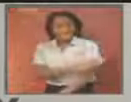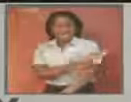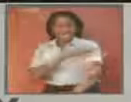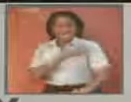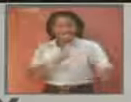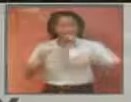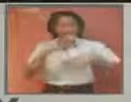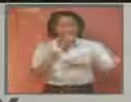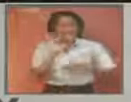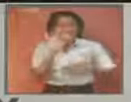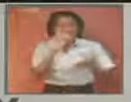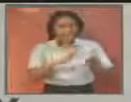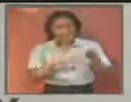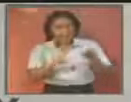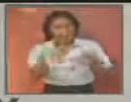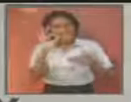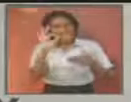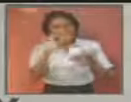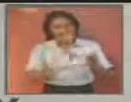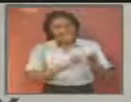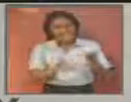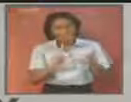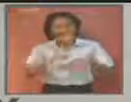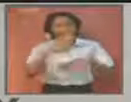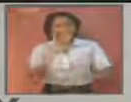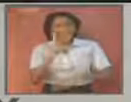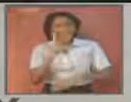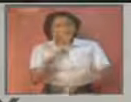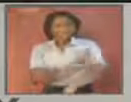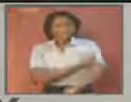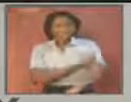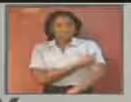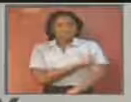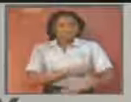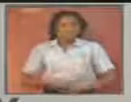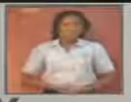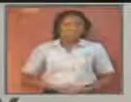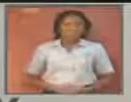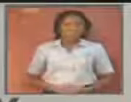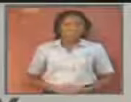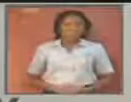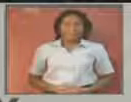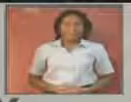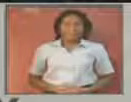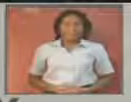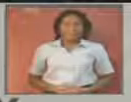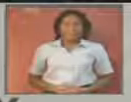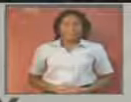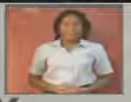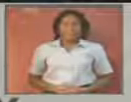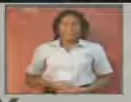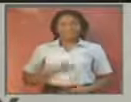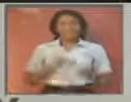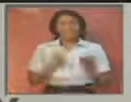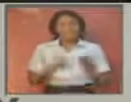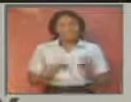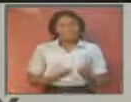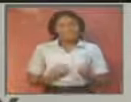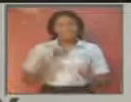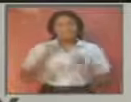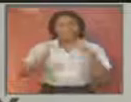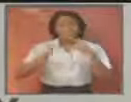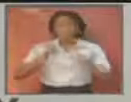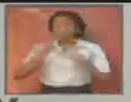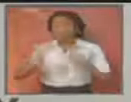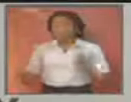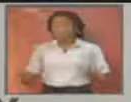week 8 and week 9 of your first dose. I wish to appeal to our clients also